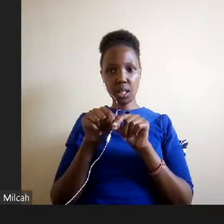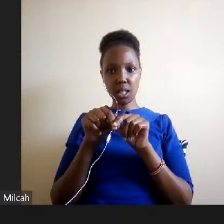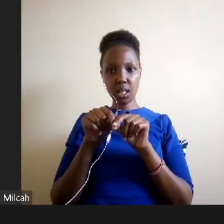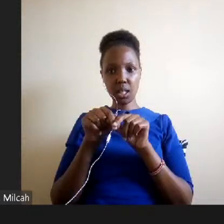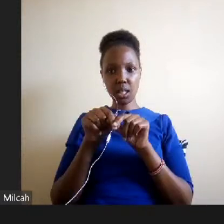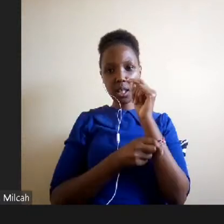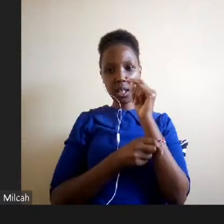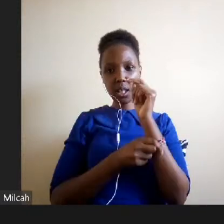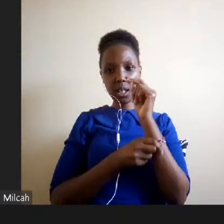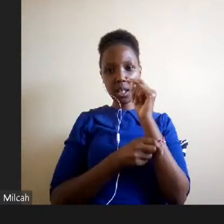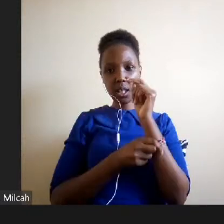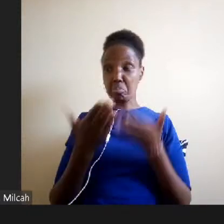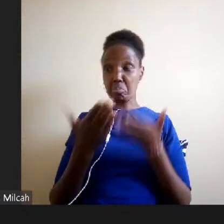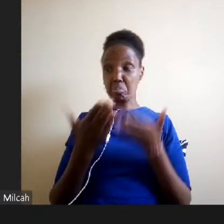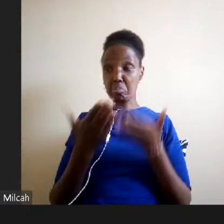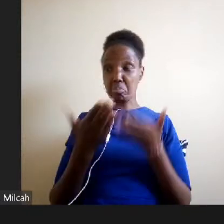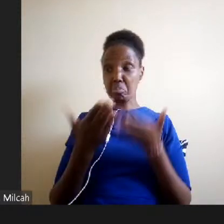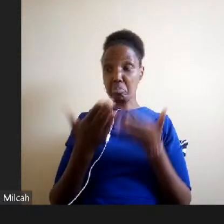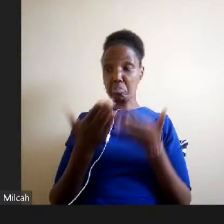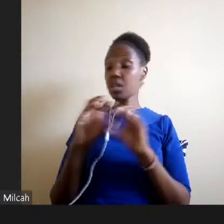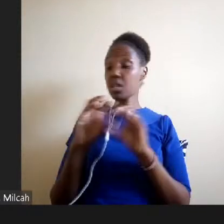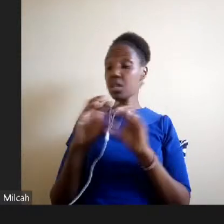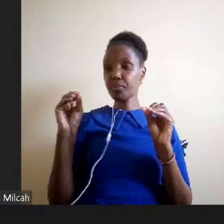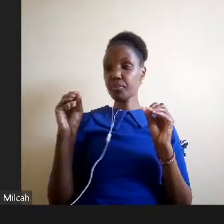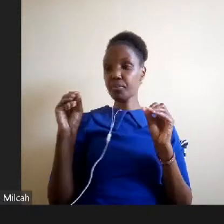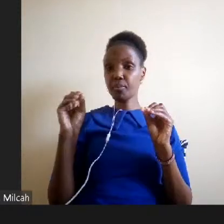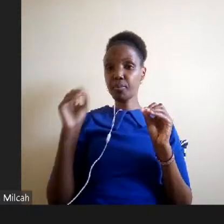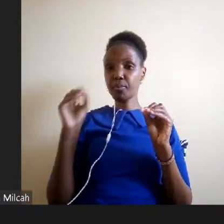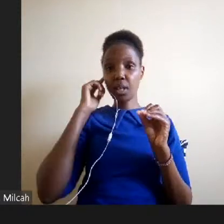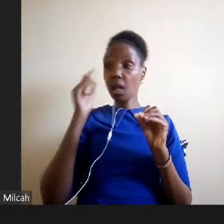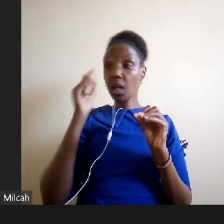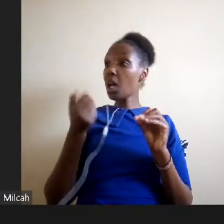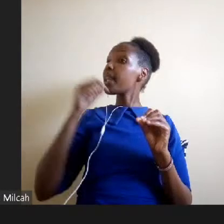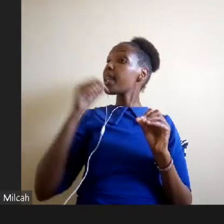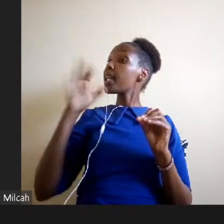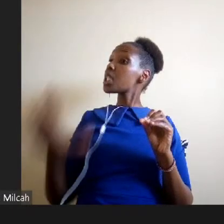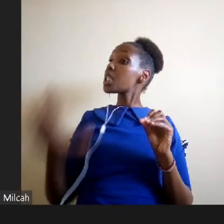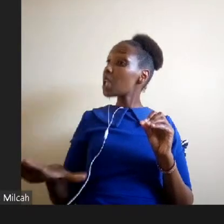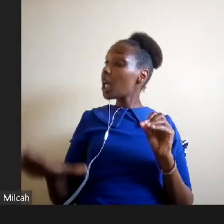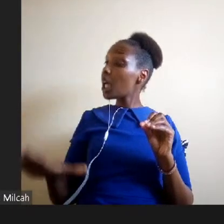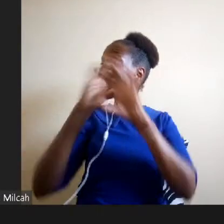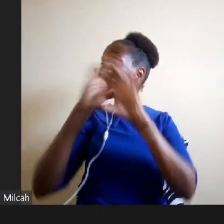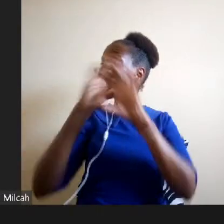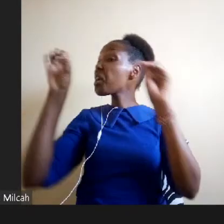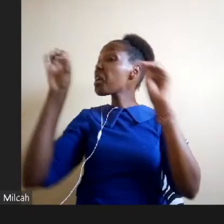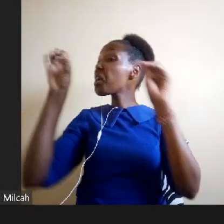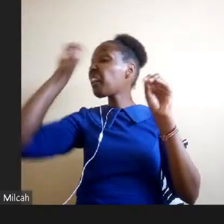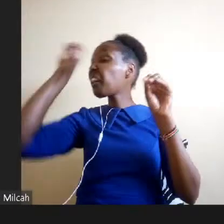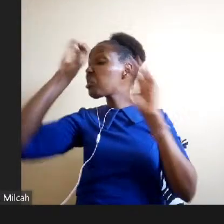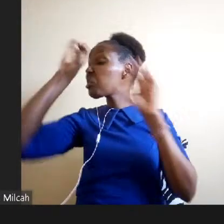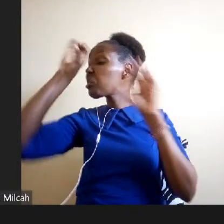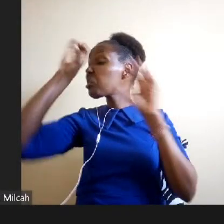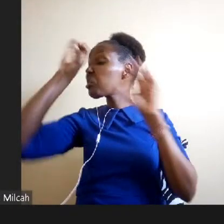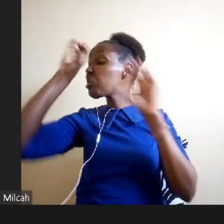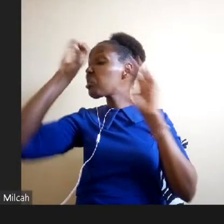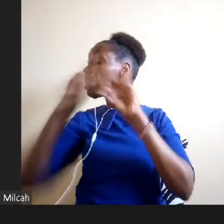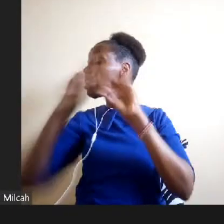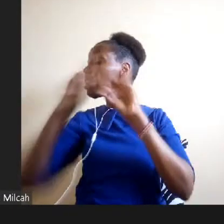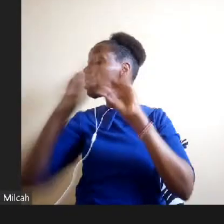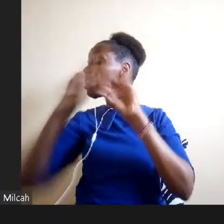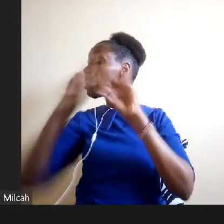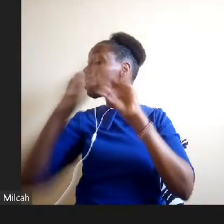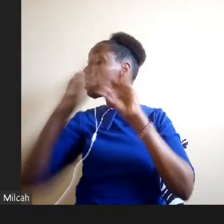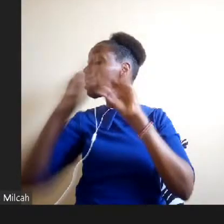you normally do. So he ended up going and finding that the son, without his knowledge, swiped to the father's card some very good money